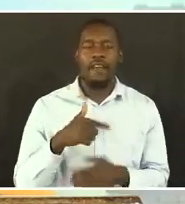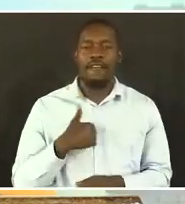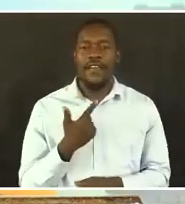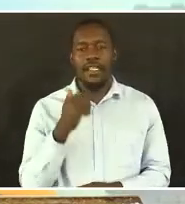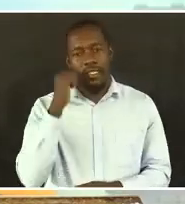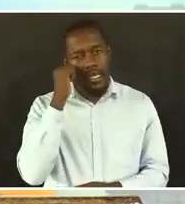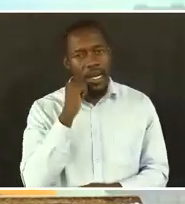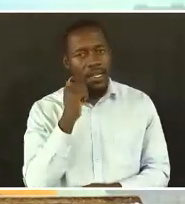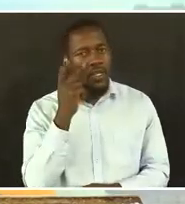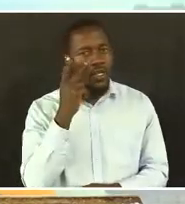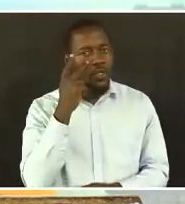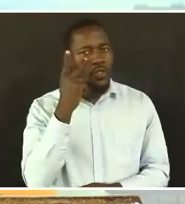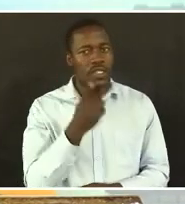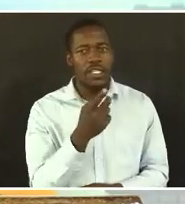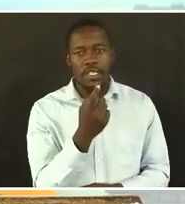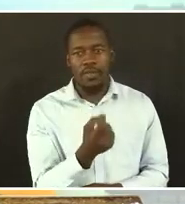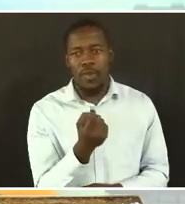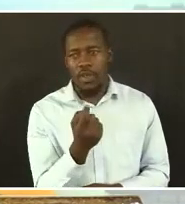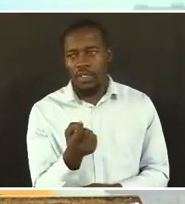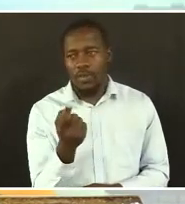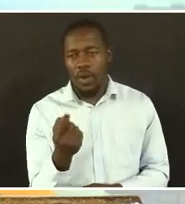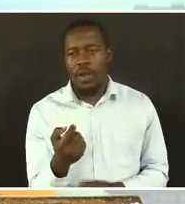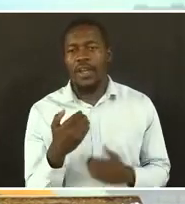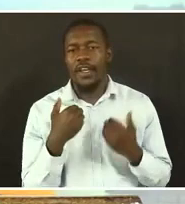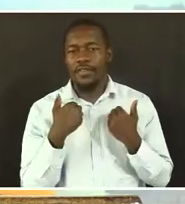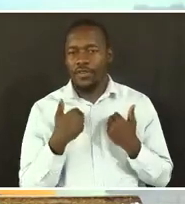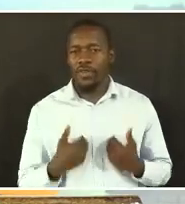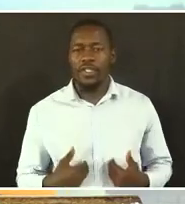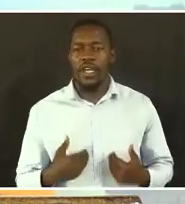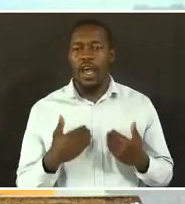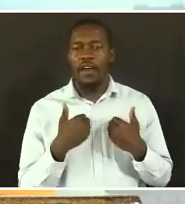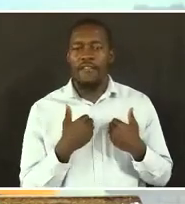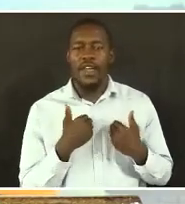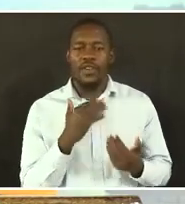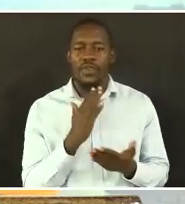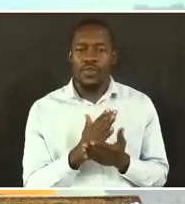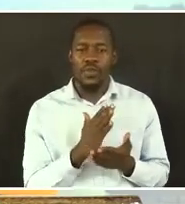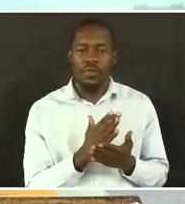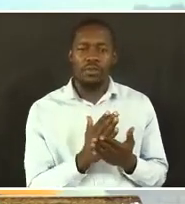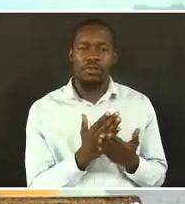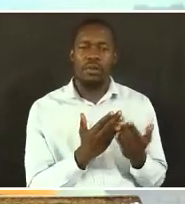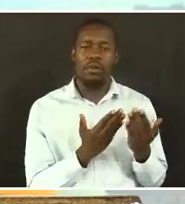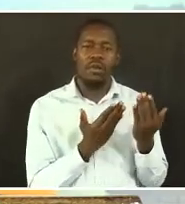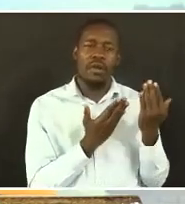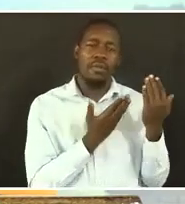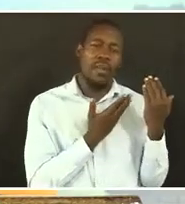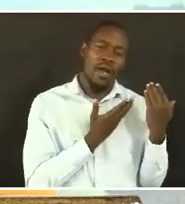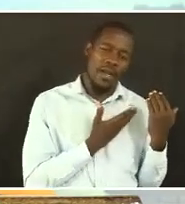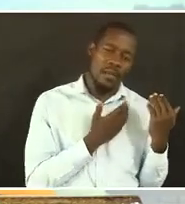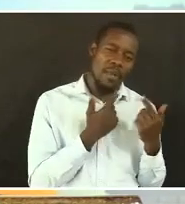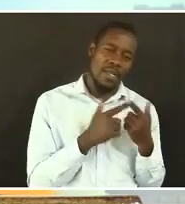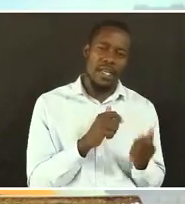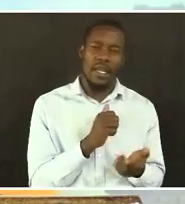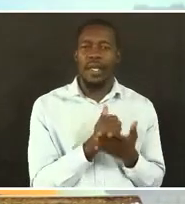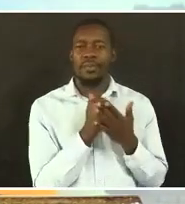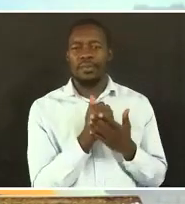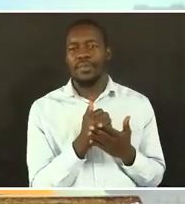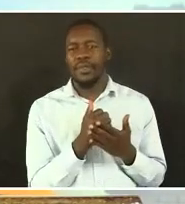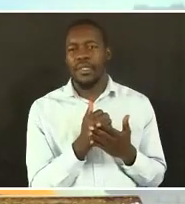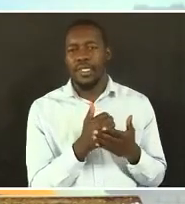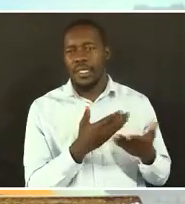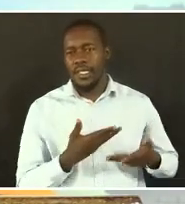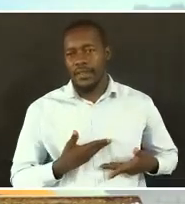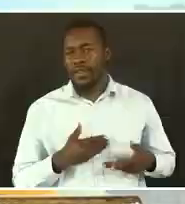see so few that have any real burden for their fellow men who are in darkness. Let not any